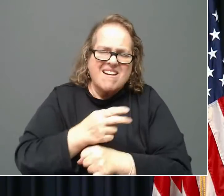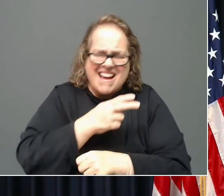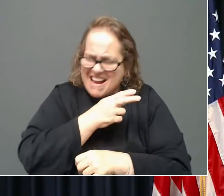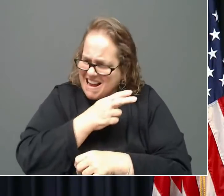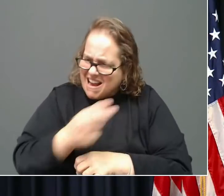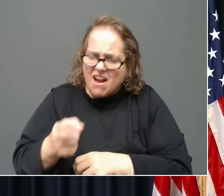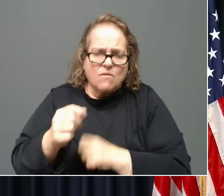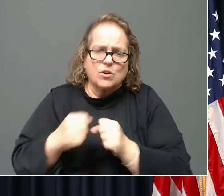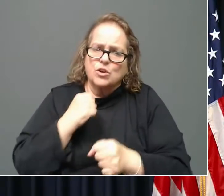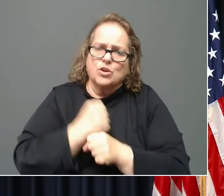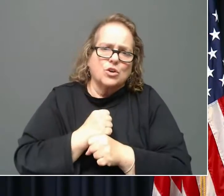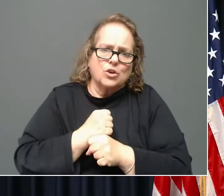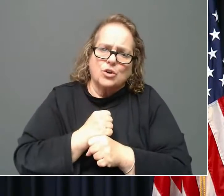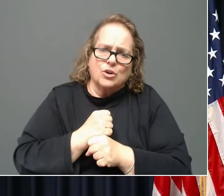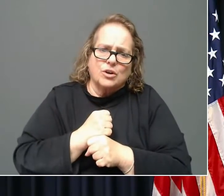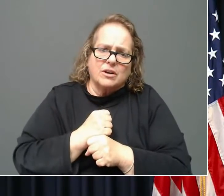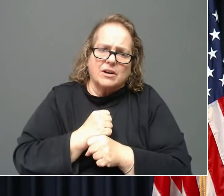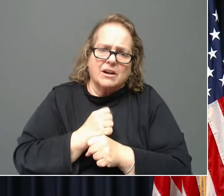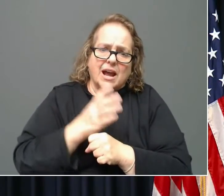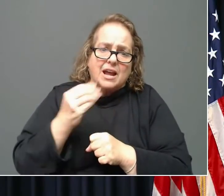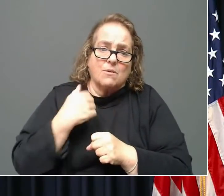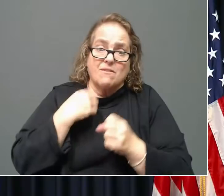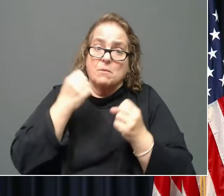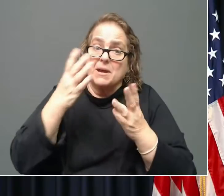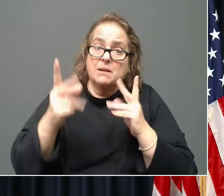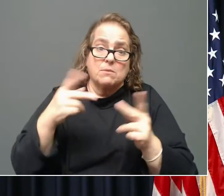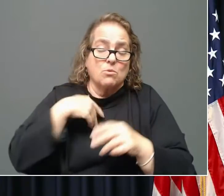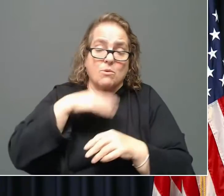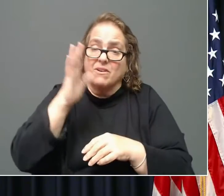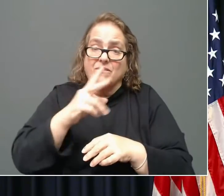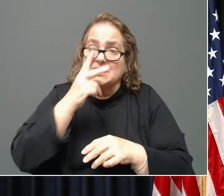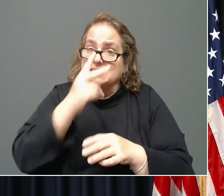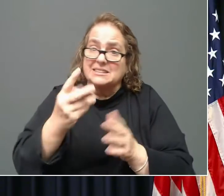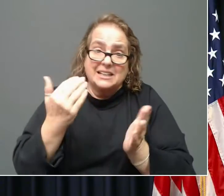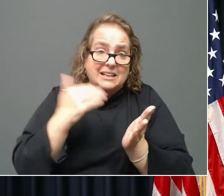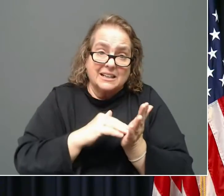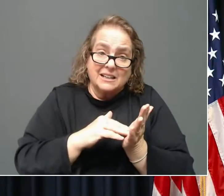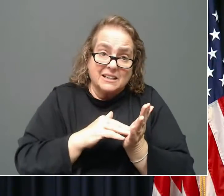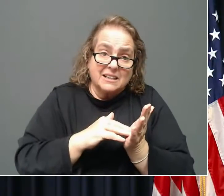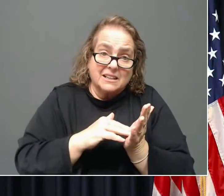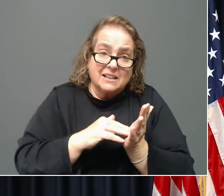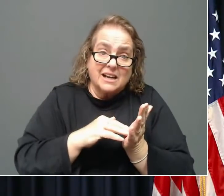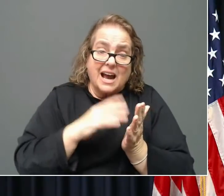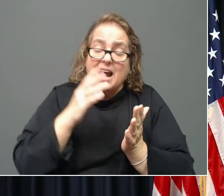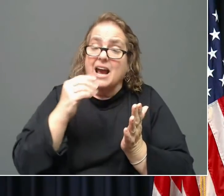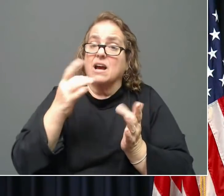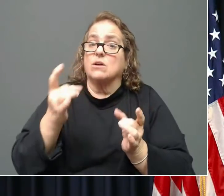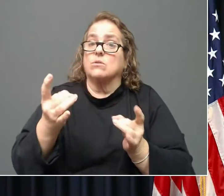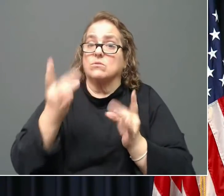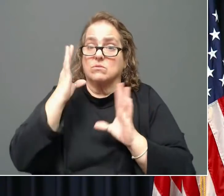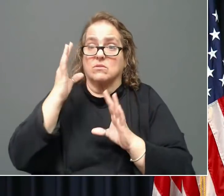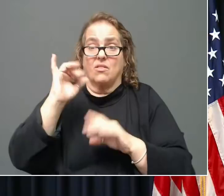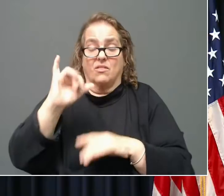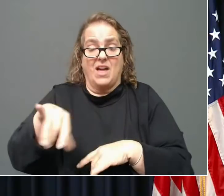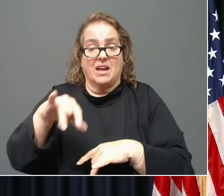we got a lot of people that we'll never see again, that the true magnitude of the tragedy is